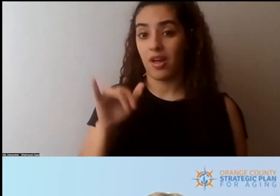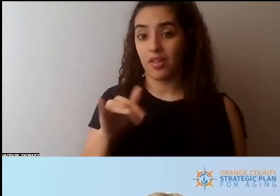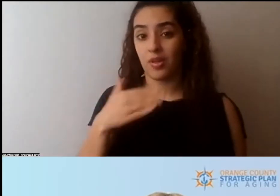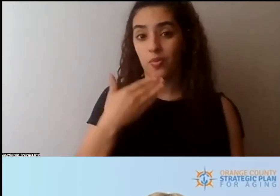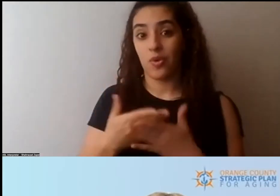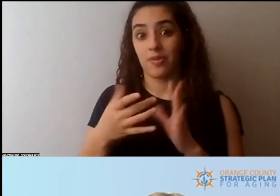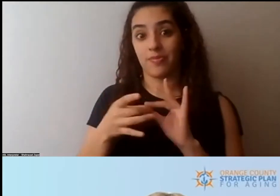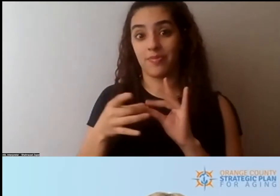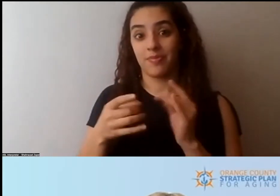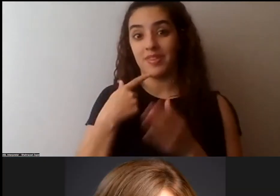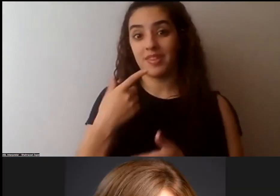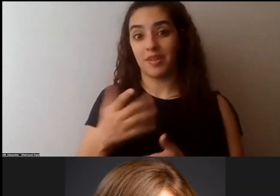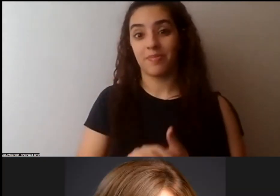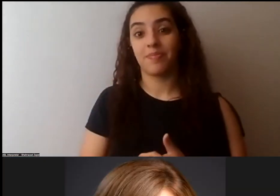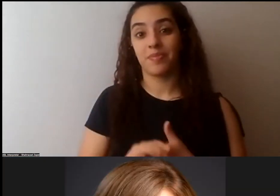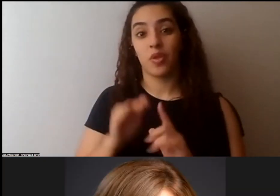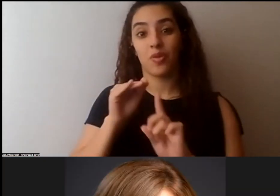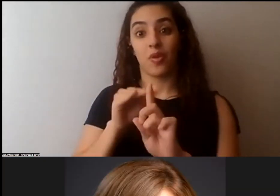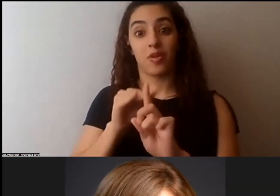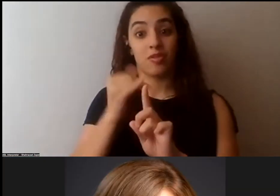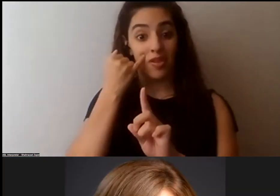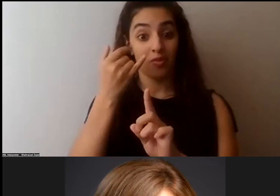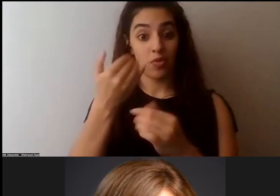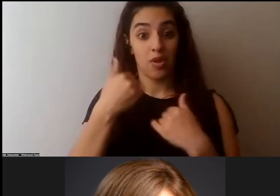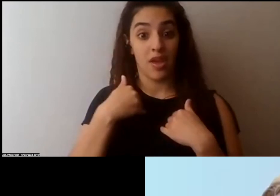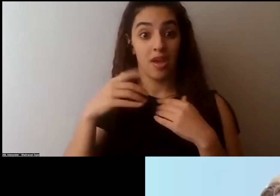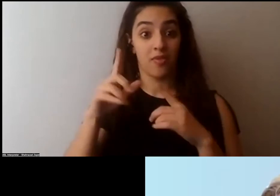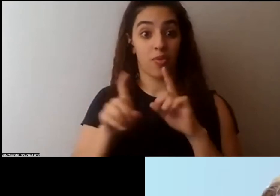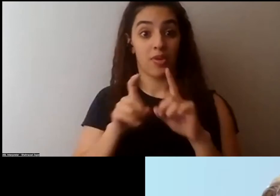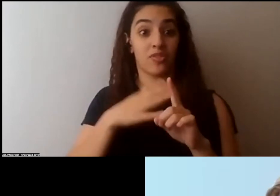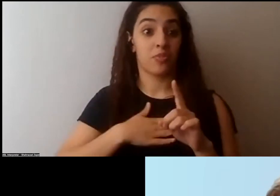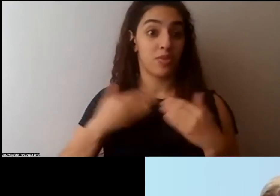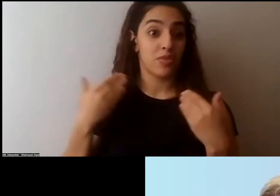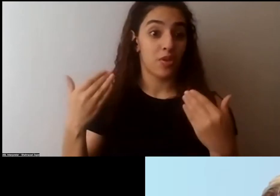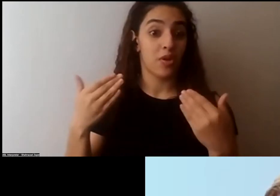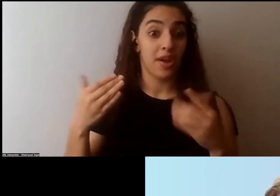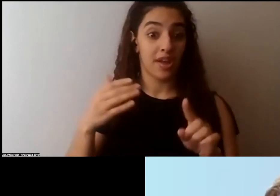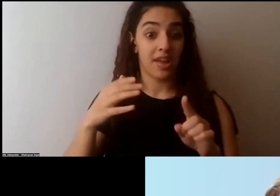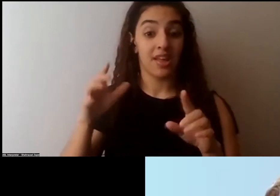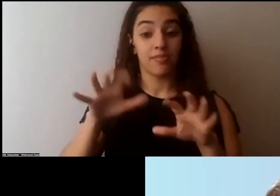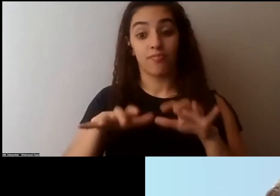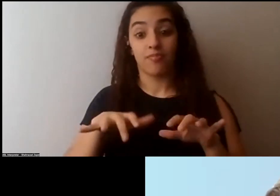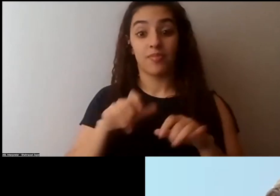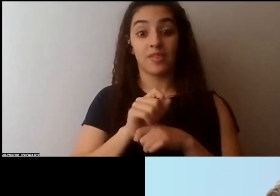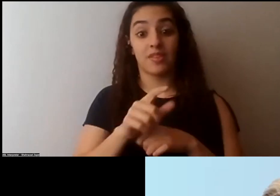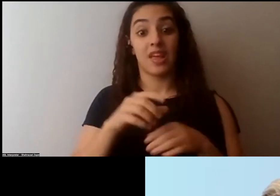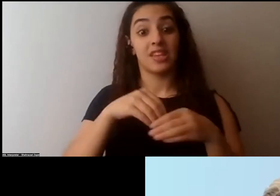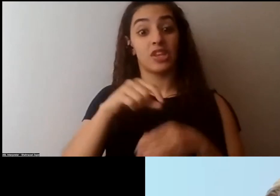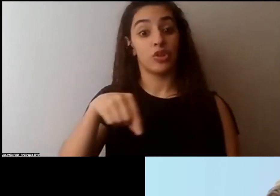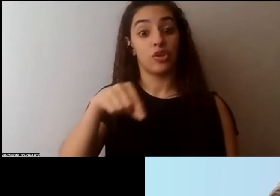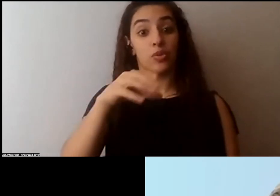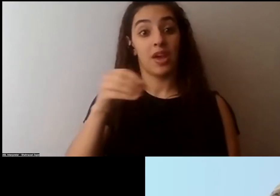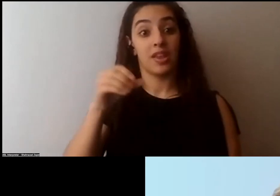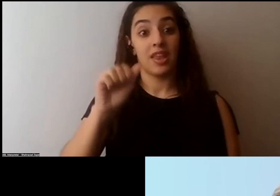As a reminder, if you have questions, please enter them in the Q&A feature, and we'll get to as many as we can towards the end. And also, as Holly